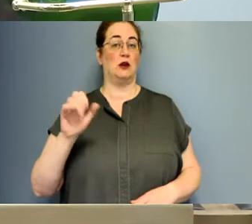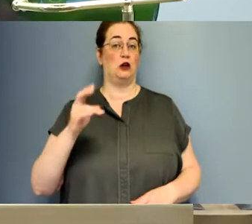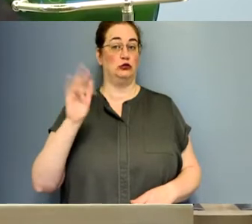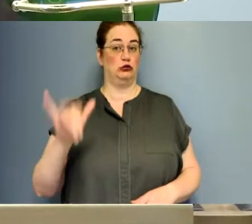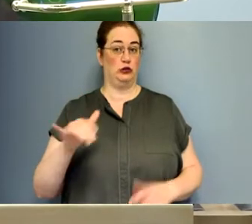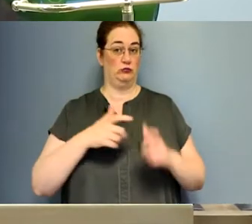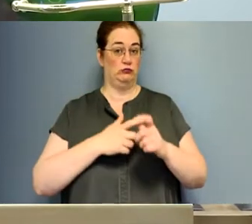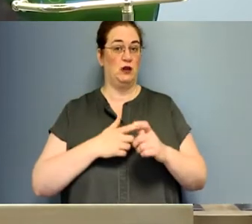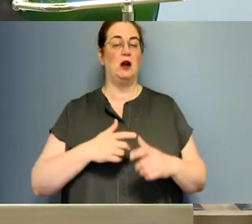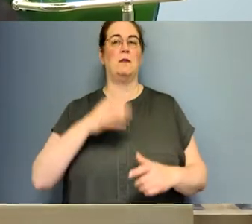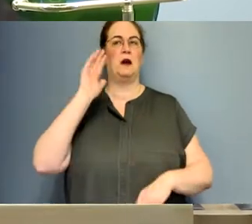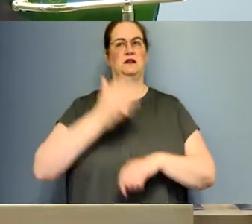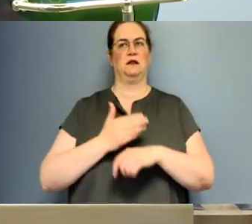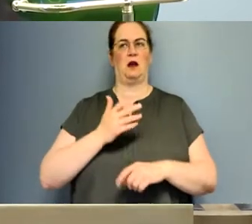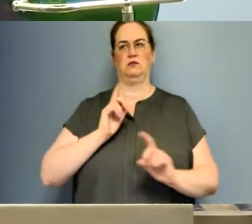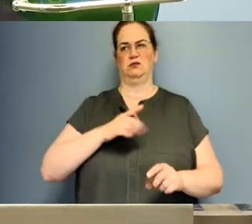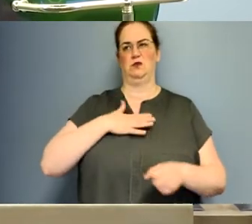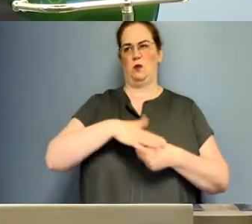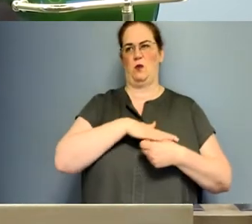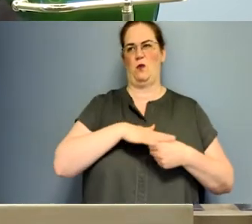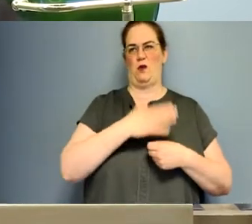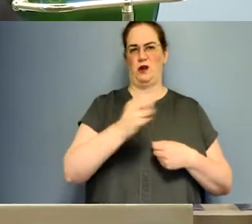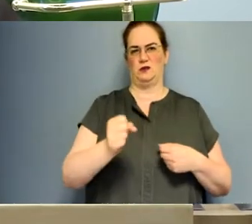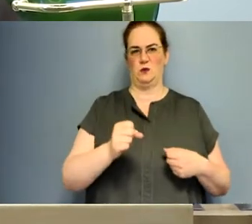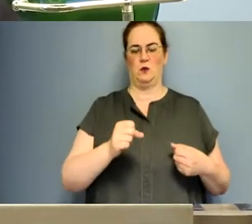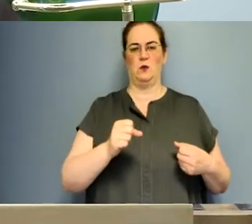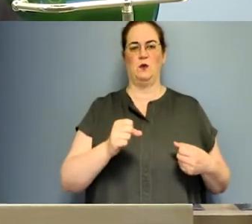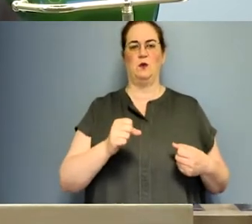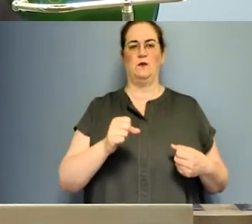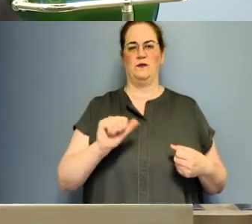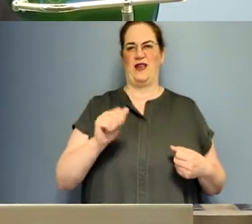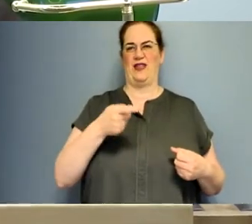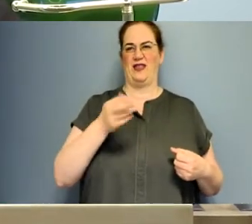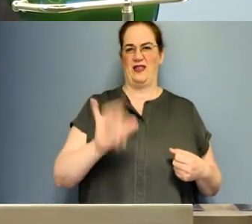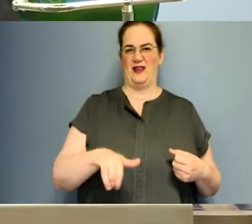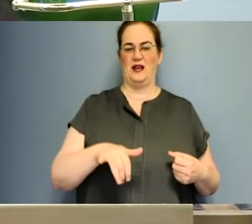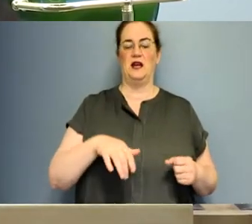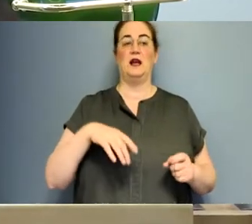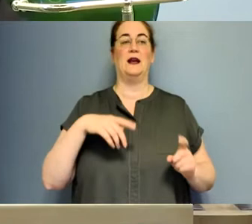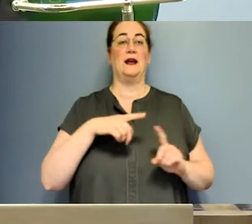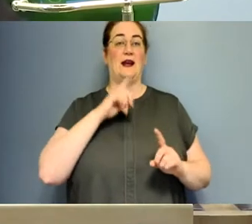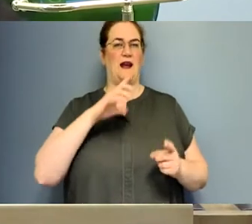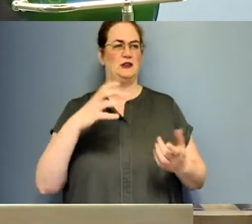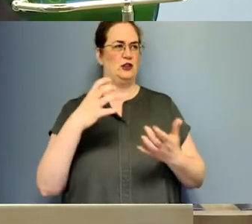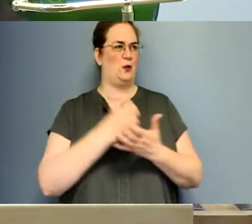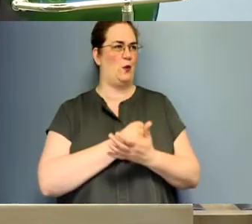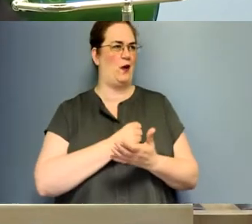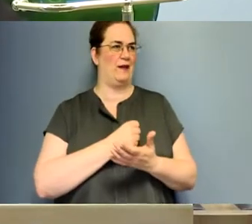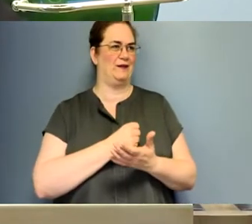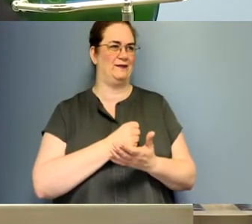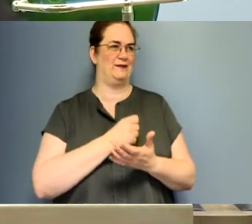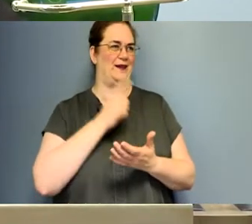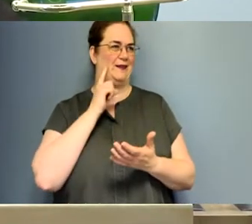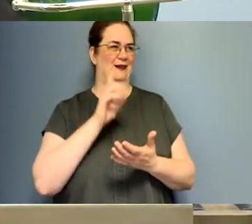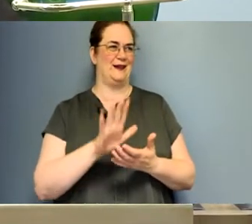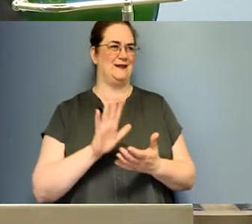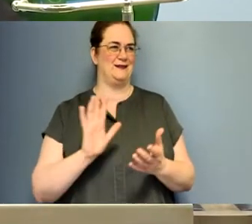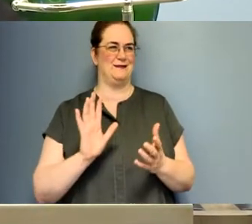son went to one of the local high schools, Anthony. And he actually won, I think, his